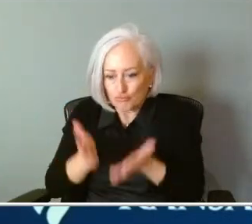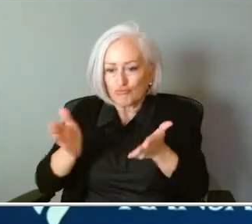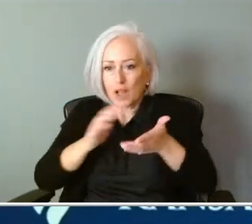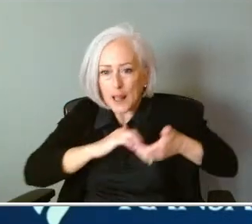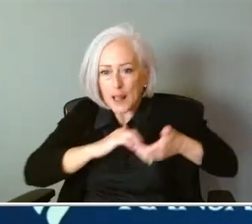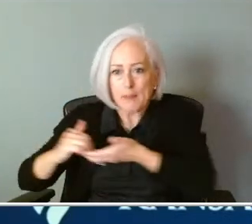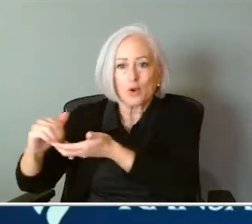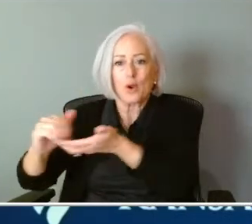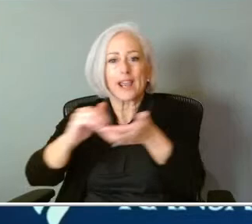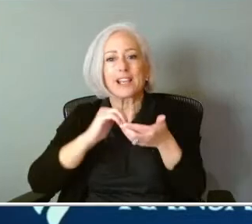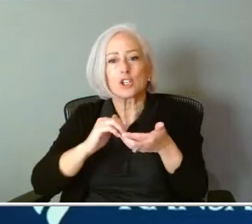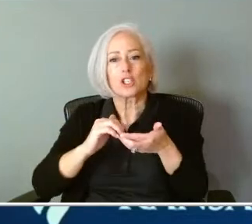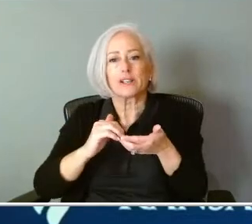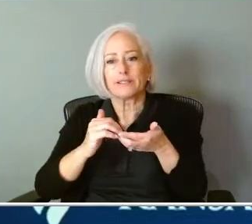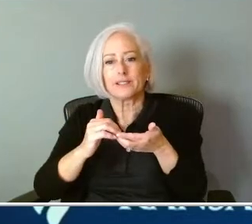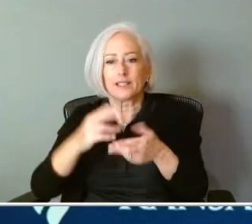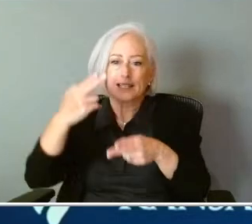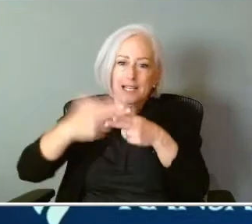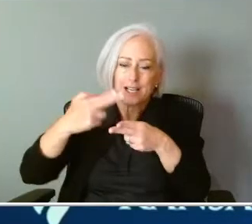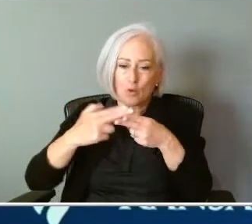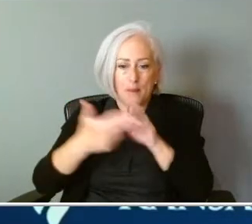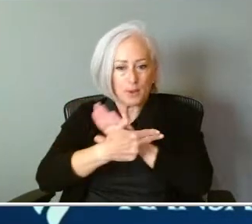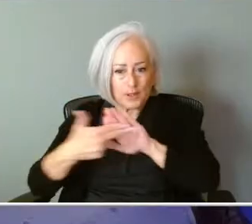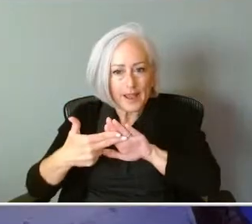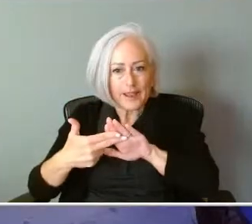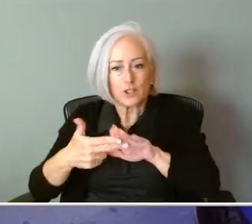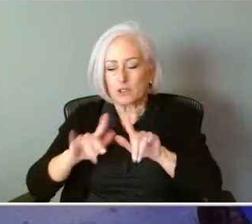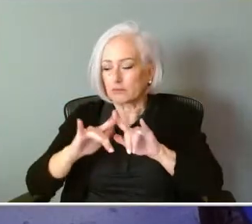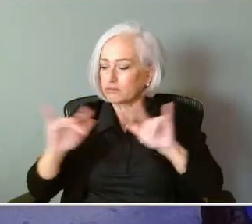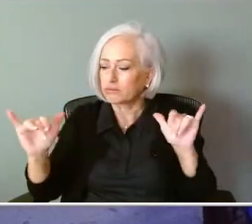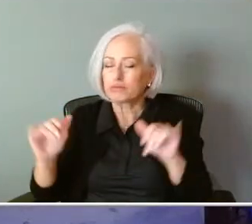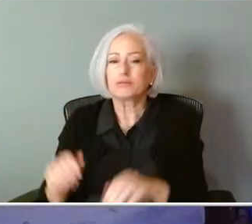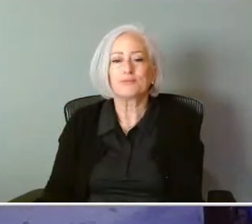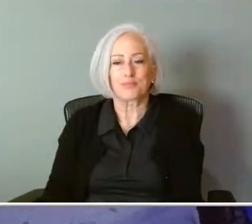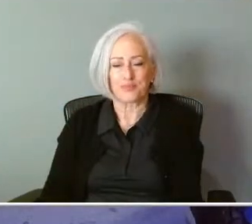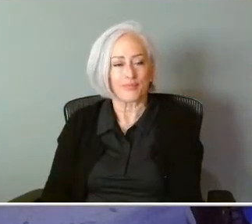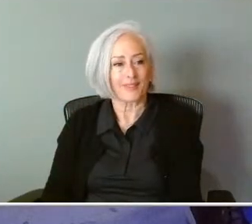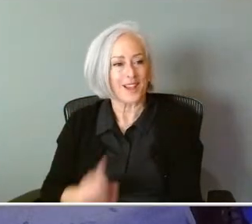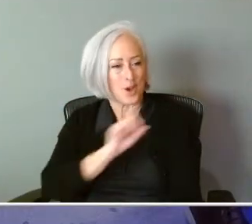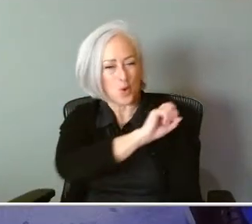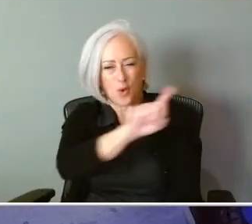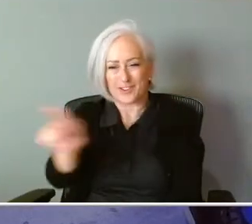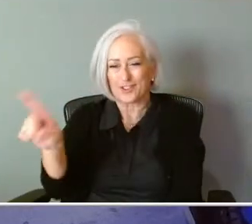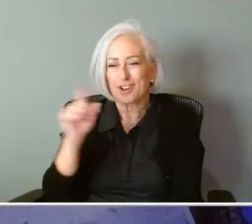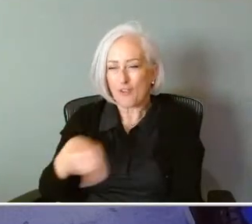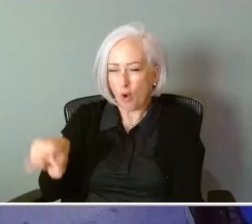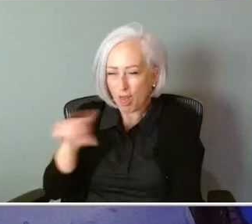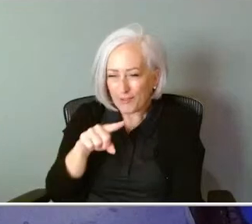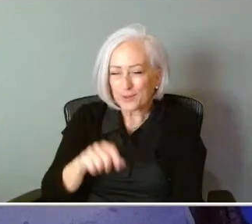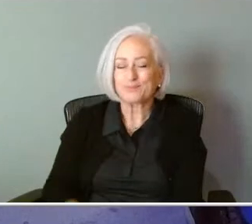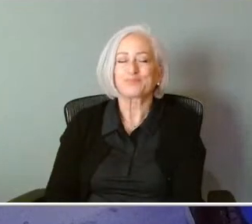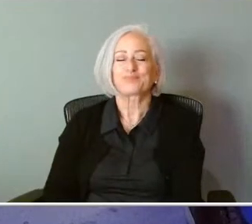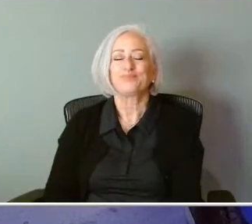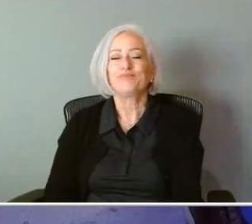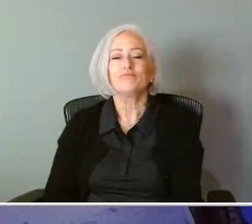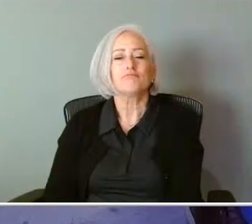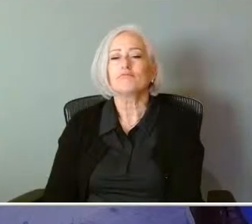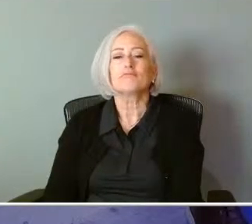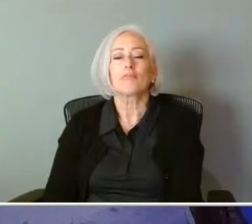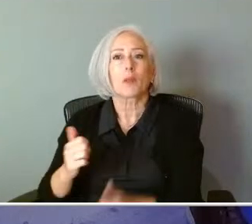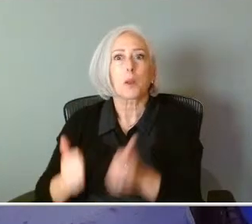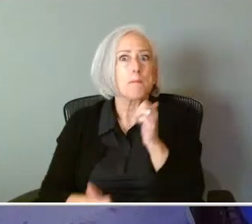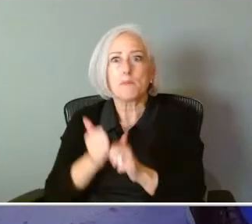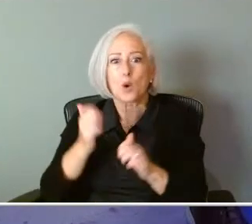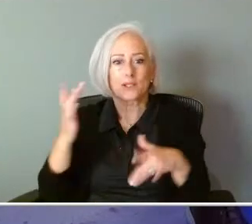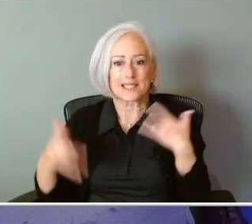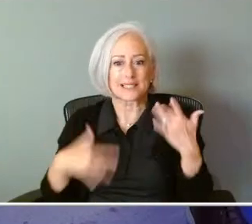reputation, all of those things go along with that. So here's a question for all of you. What's most exciting for you when it comes